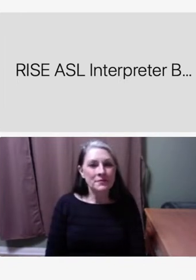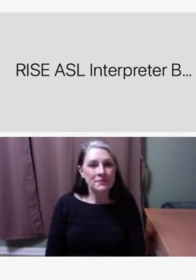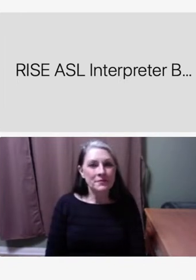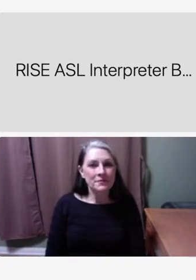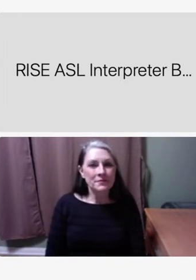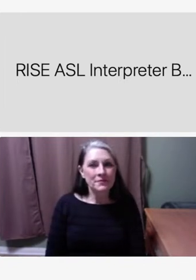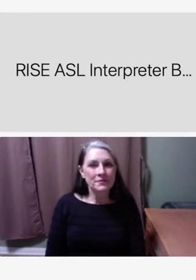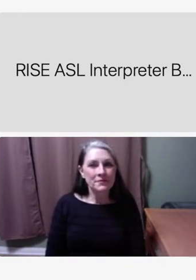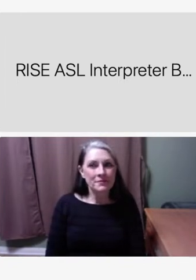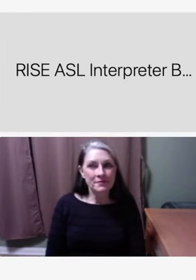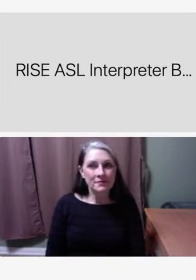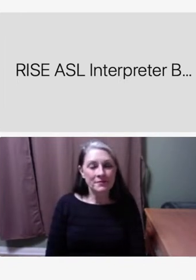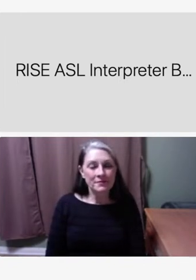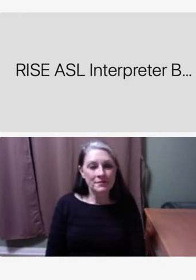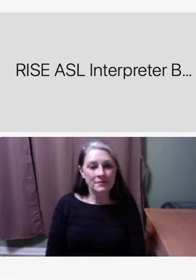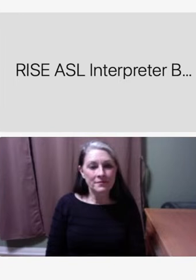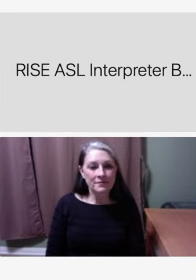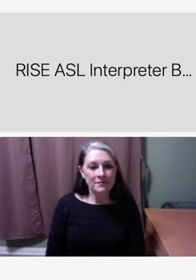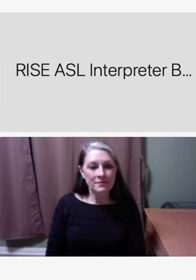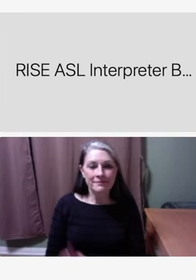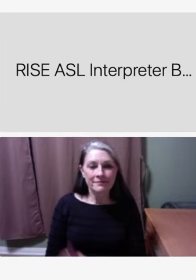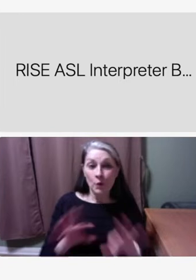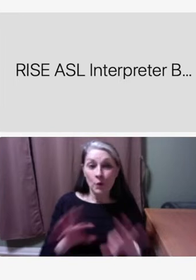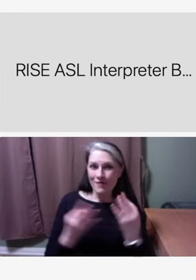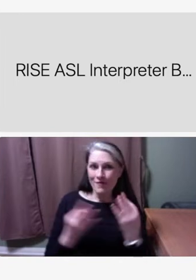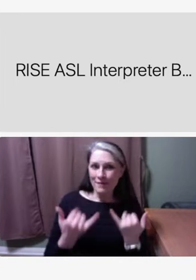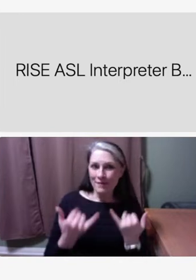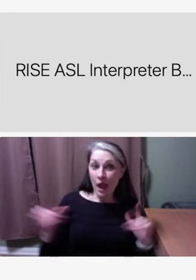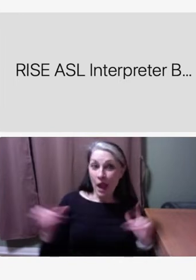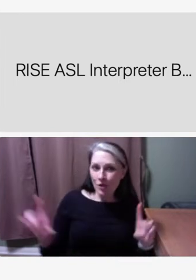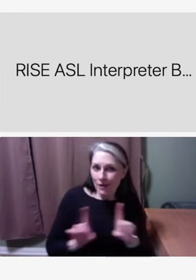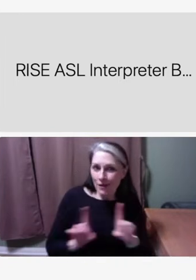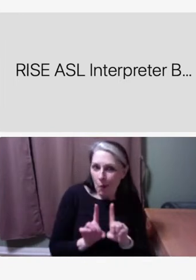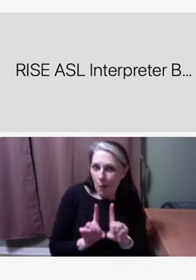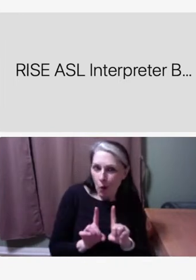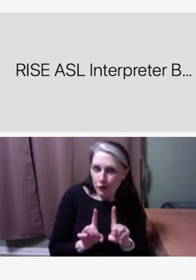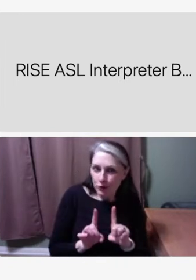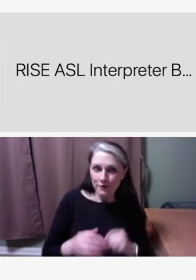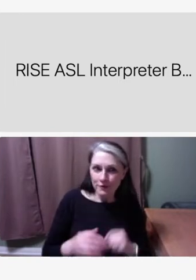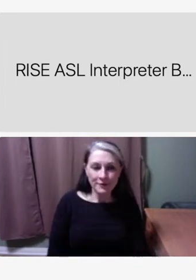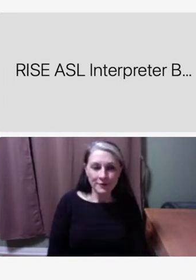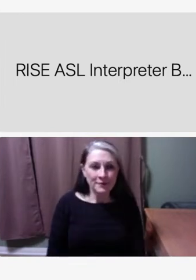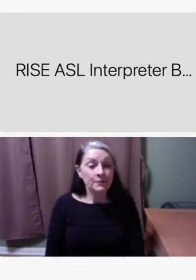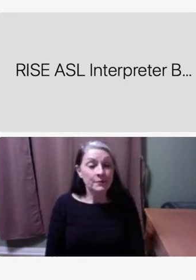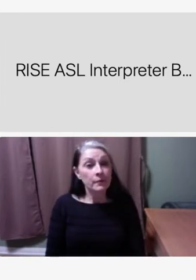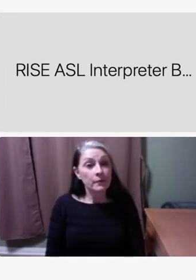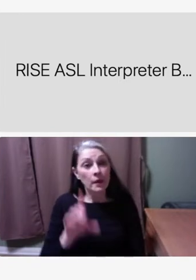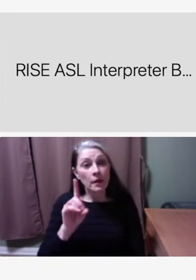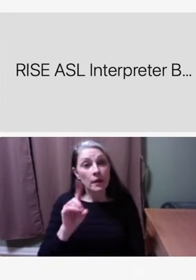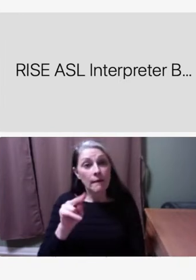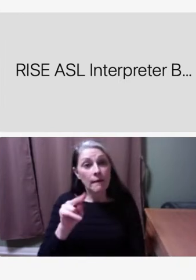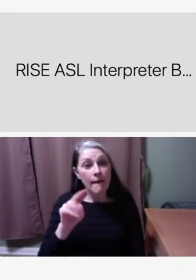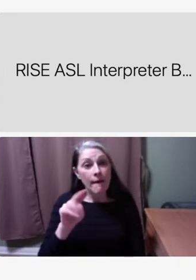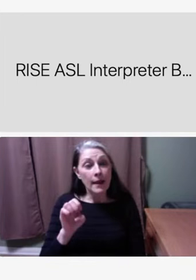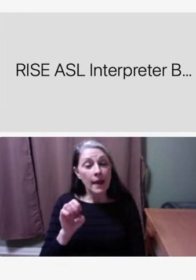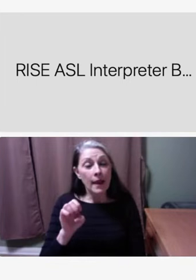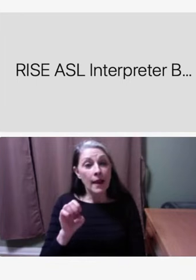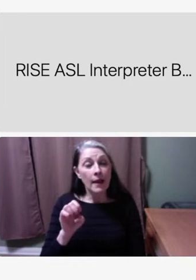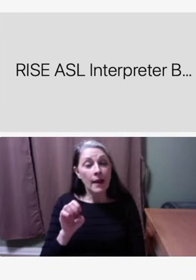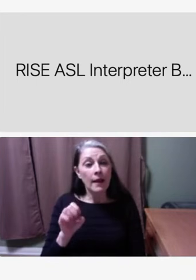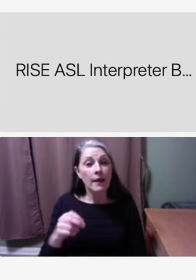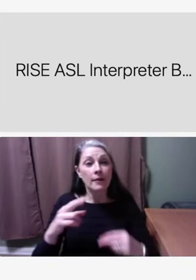We're family now, so you can come a little closer. All right. So Diane is our new facilities project manager.